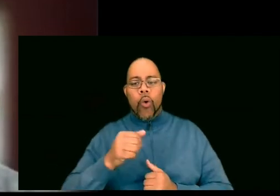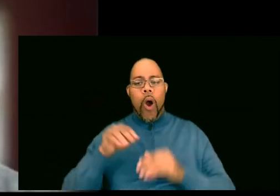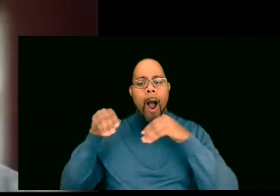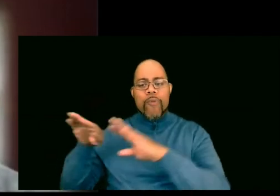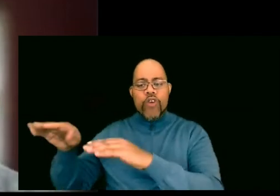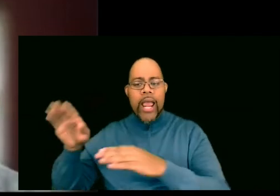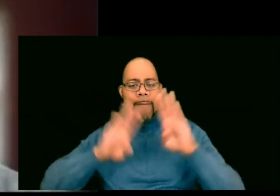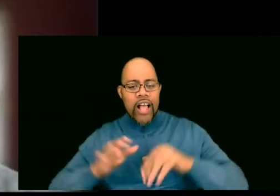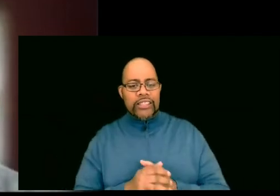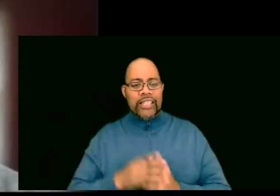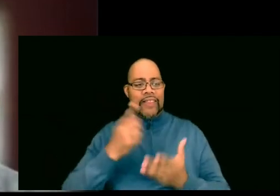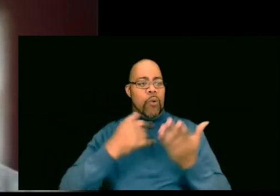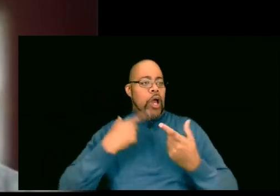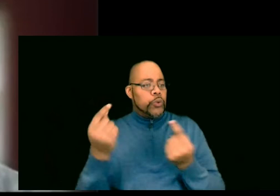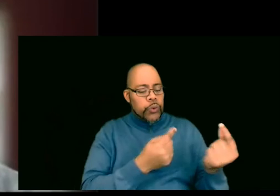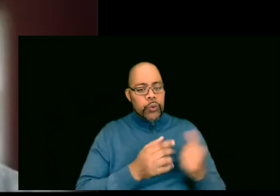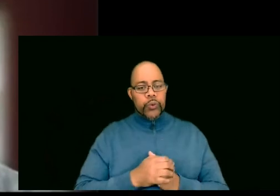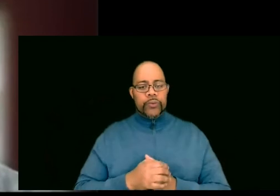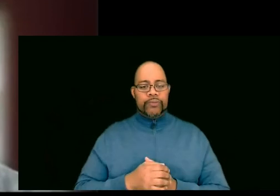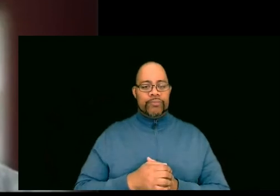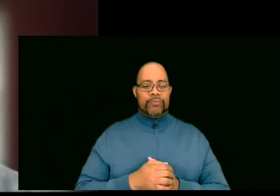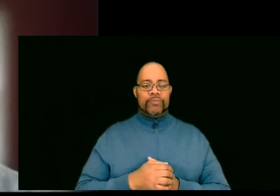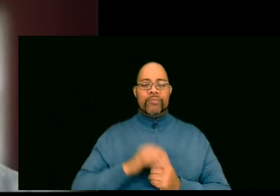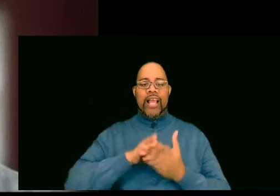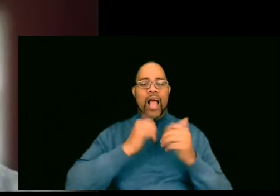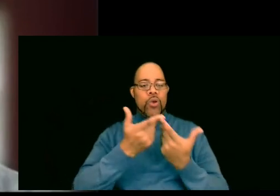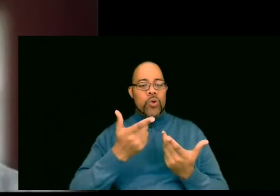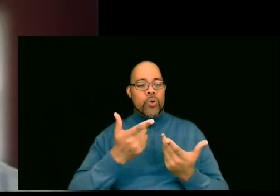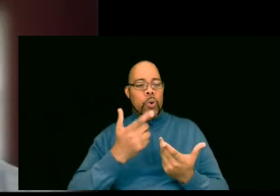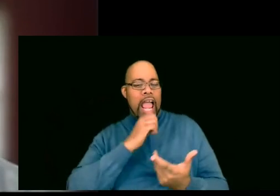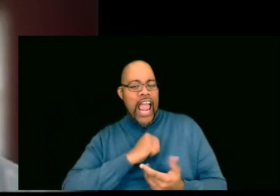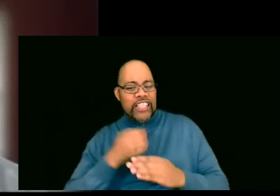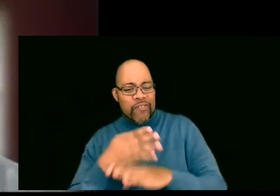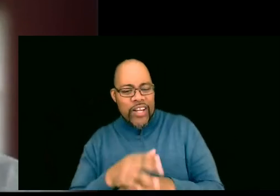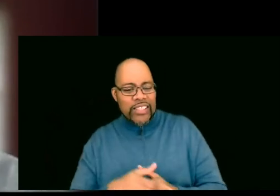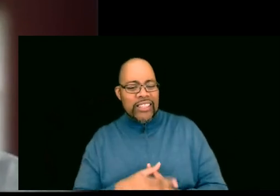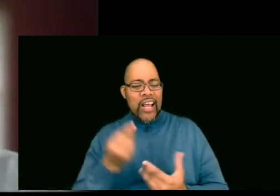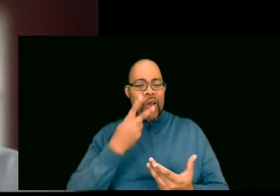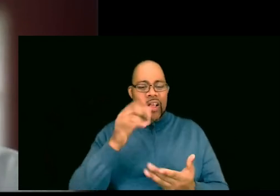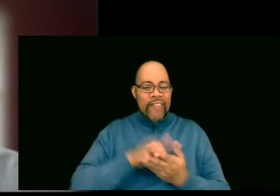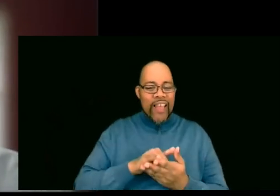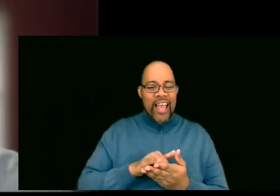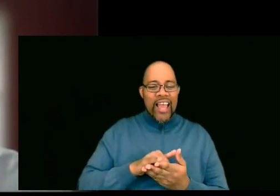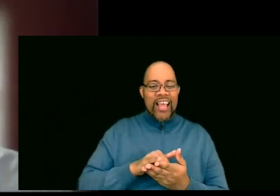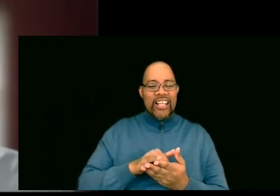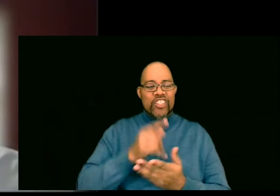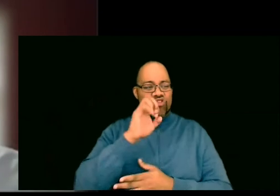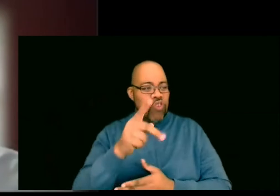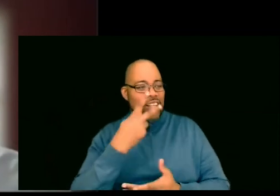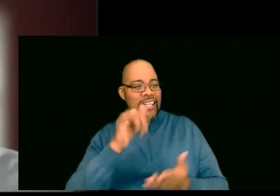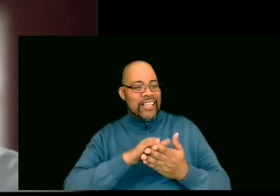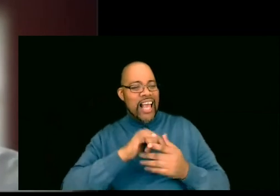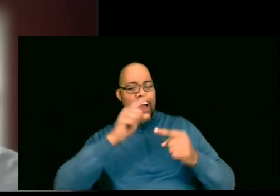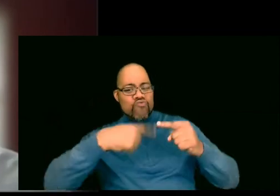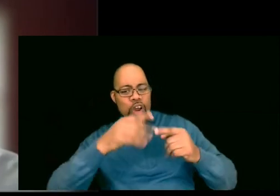biologist or a marine biologist, you know, and here's what I do. And, you know, here's how you age a fish. And, you know, you look at the trunk